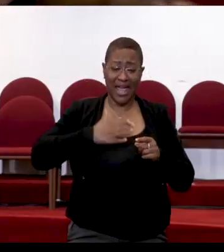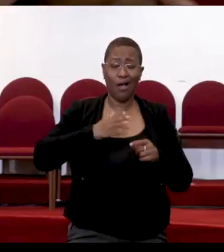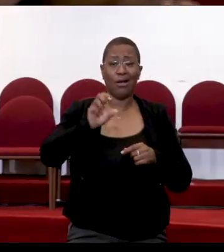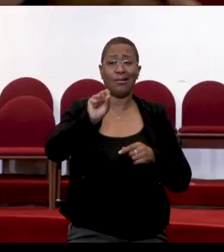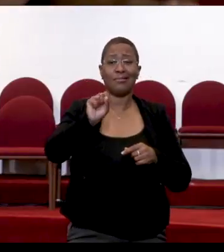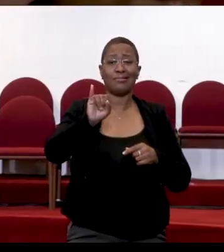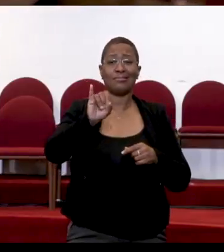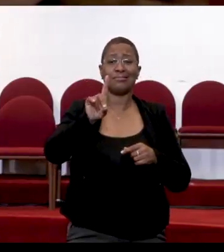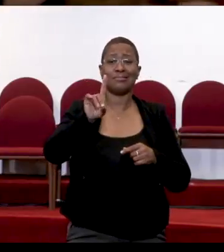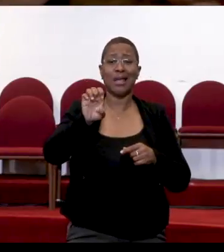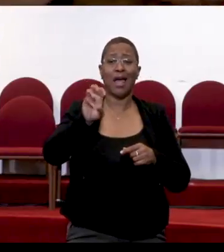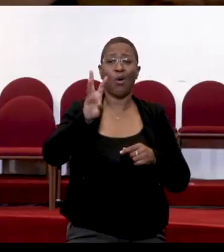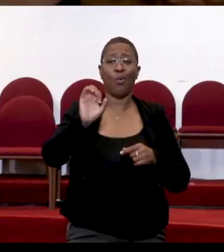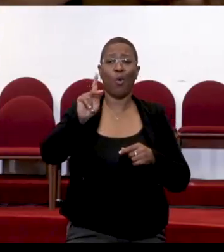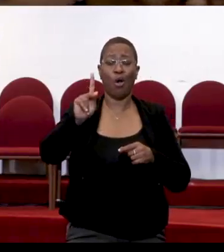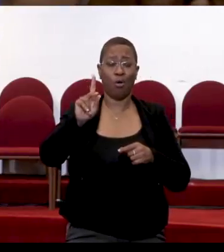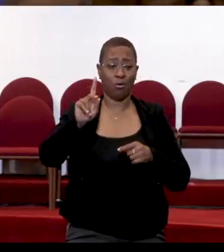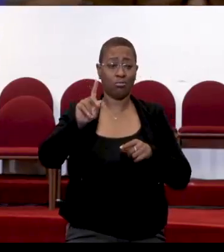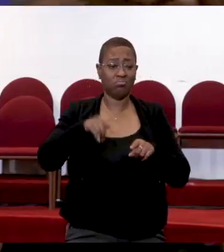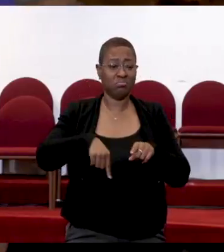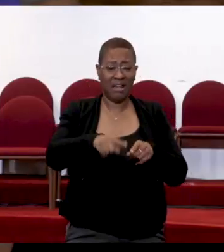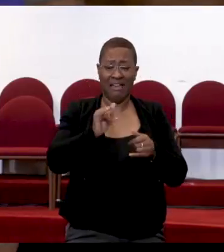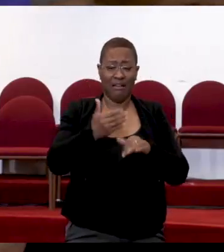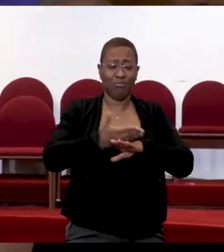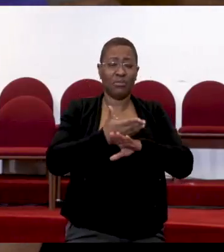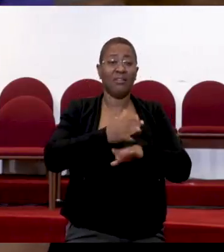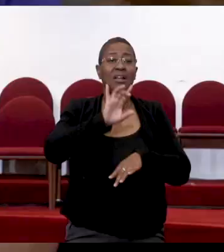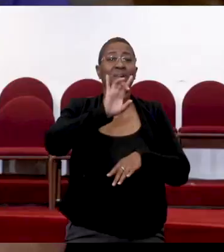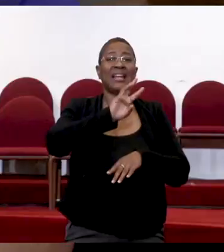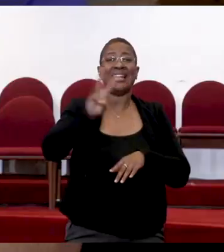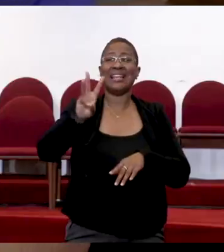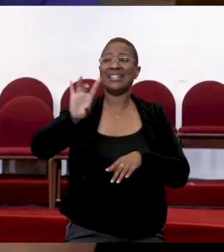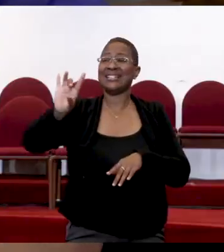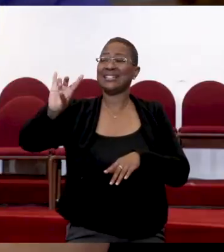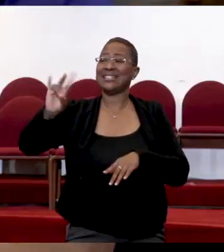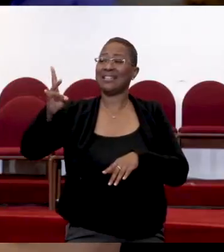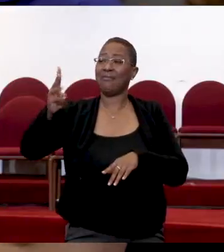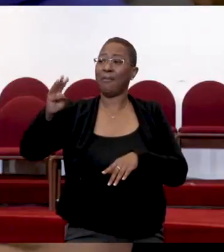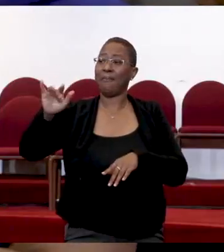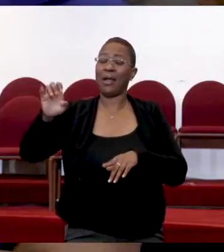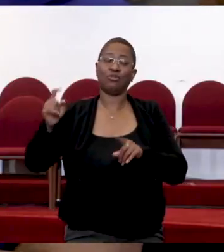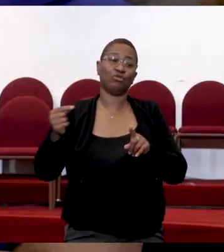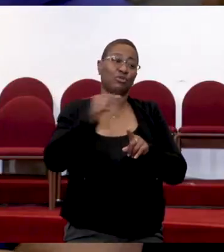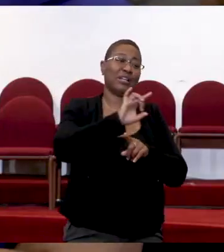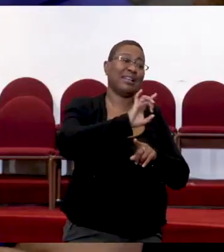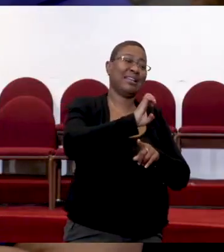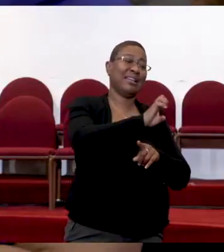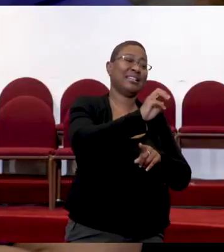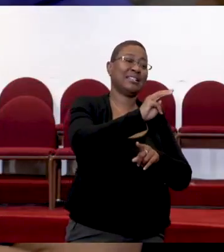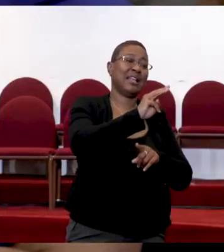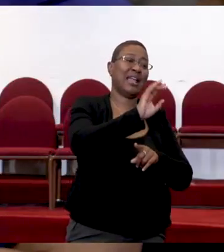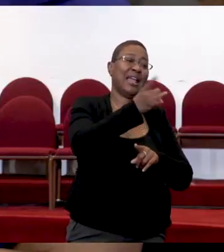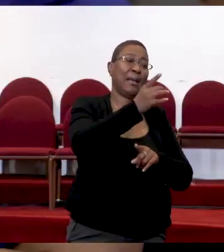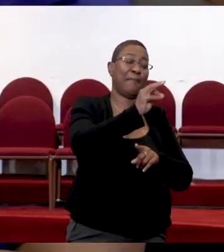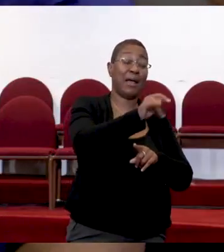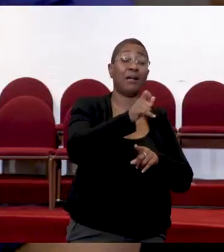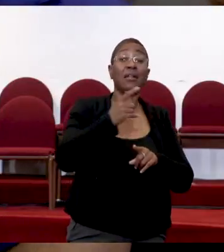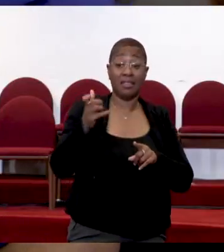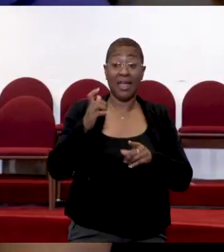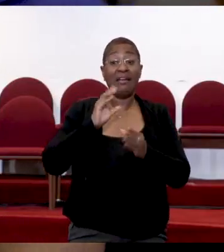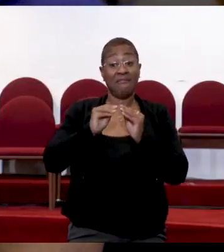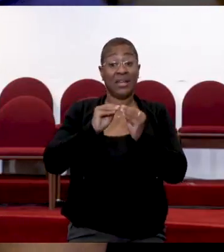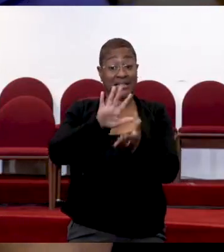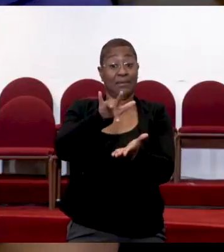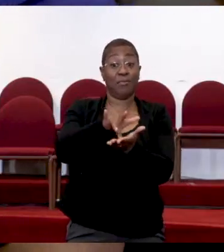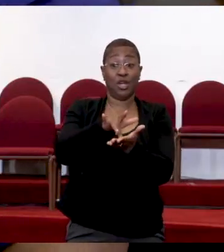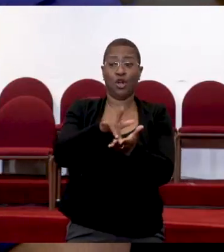East Outer Drive to East 8 Mile. They came in last year and did the middle block, but they didn't finish. And I wanted to know, how